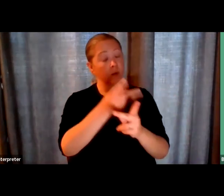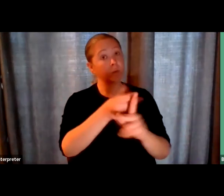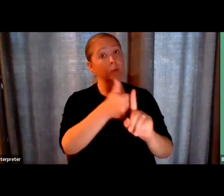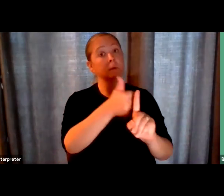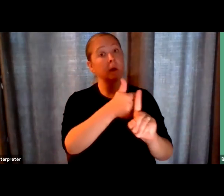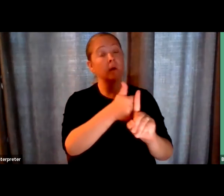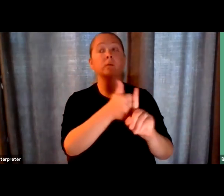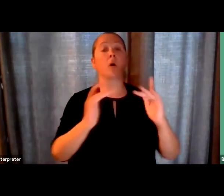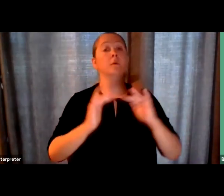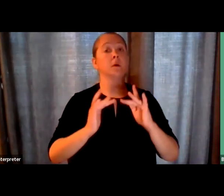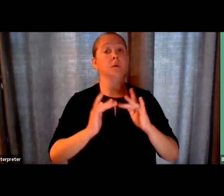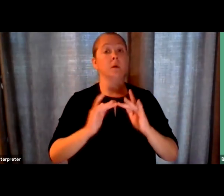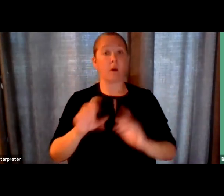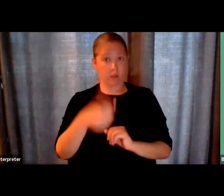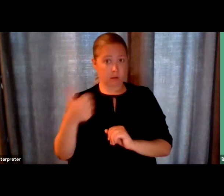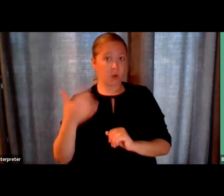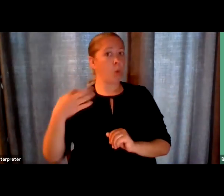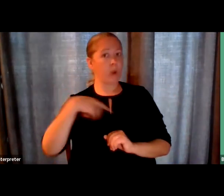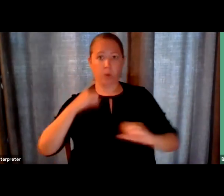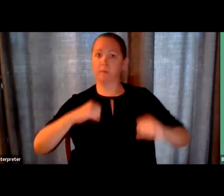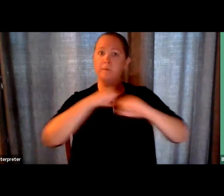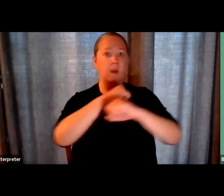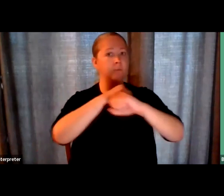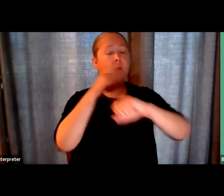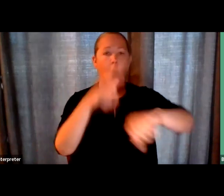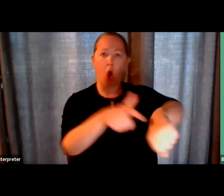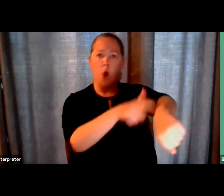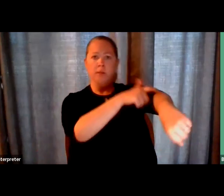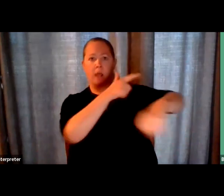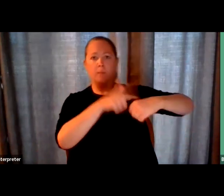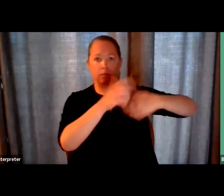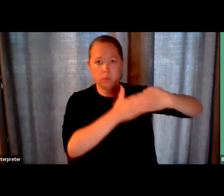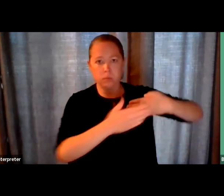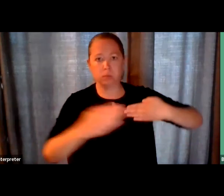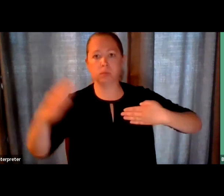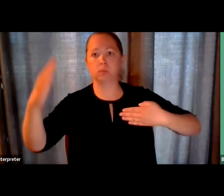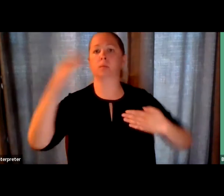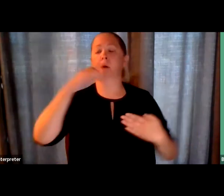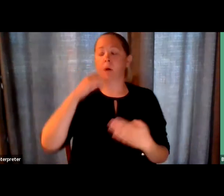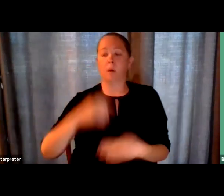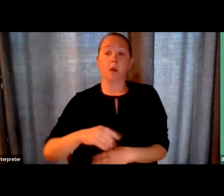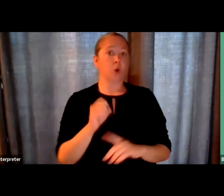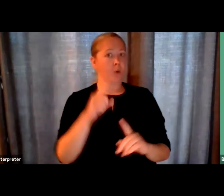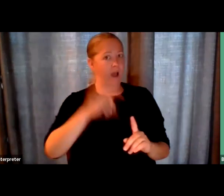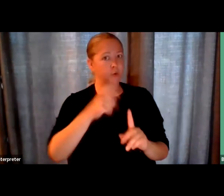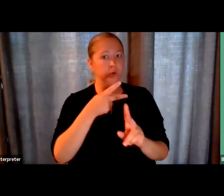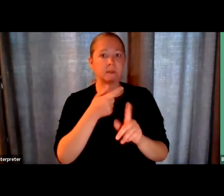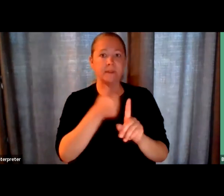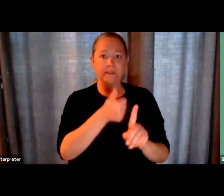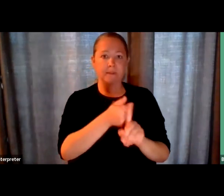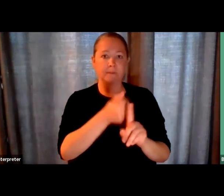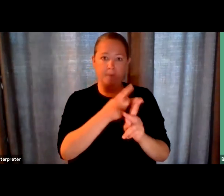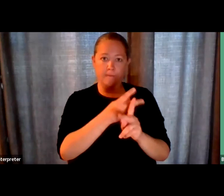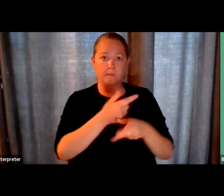out to others. We're going to be in this fight for the long haul, and we need folks to be taking care of themselves first so they can join AU